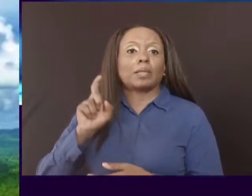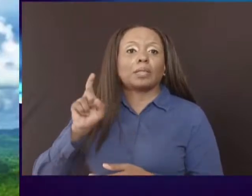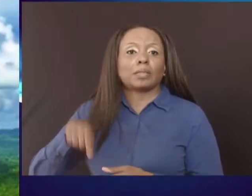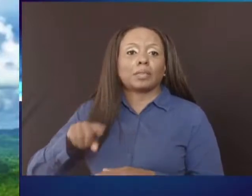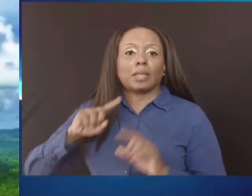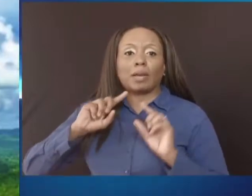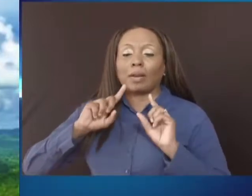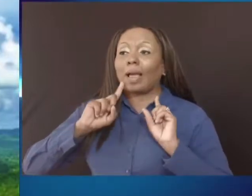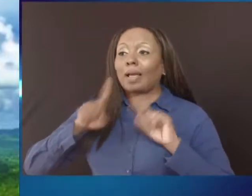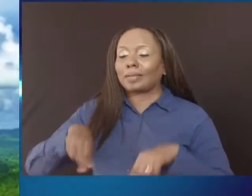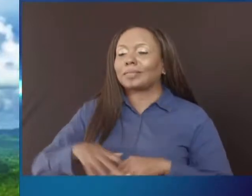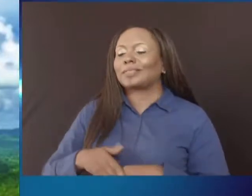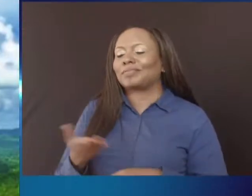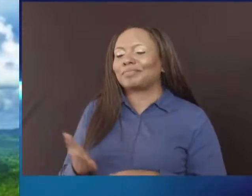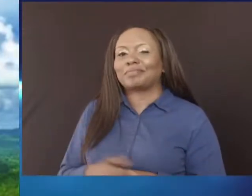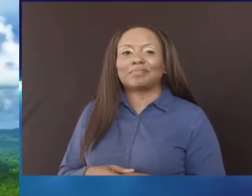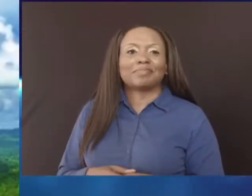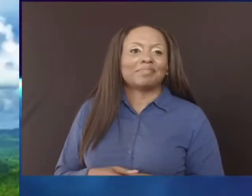to answer that question for you.